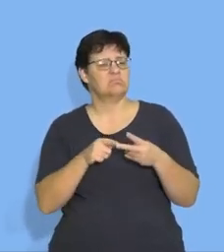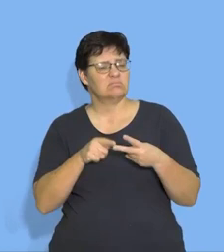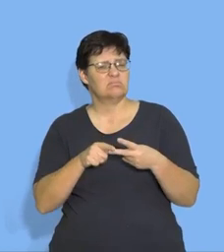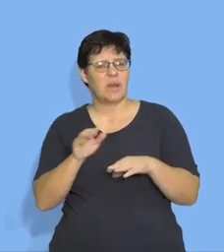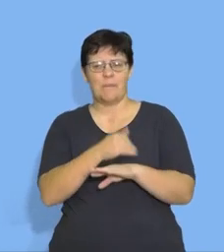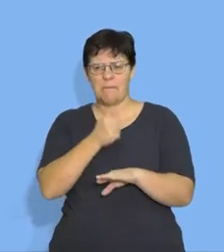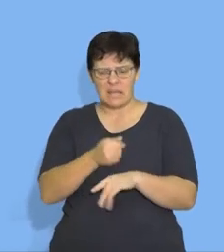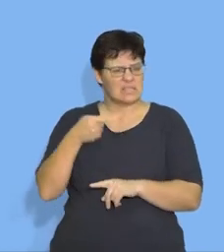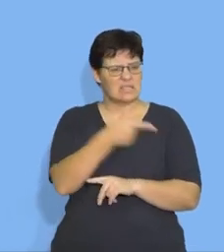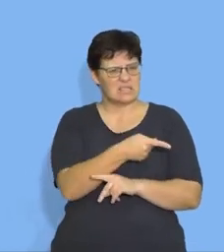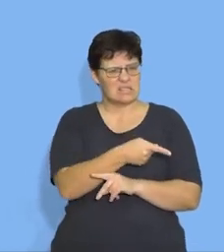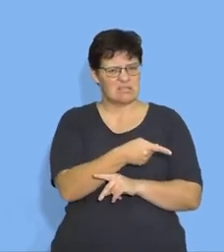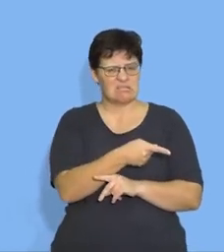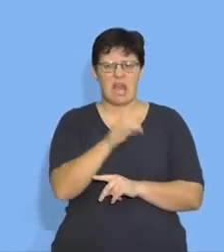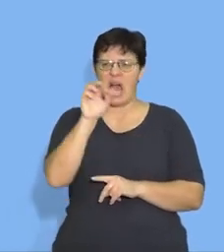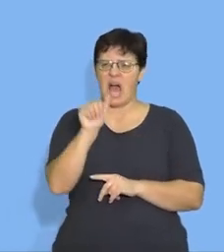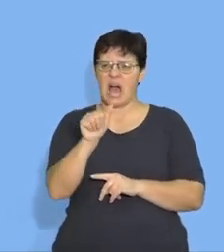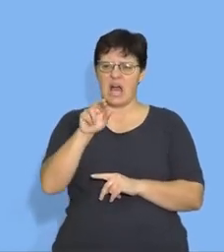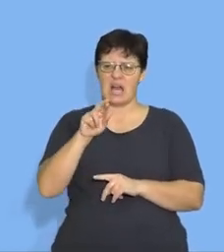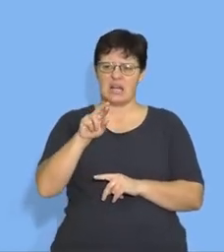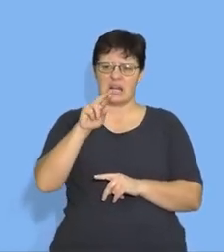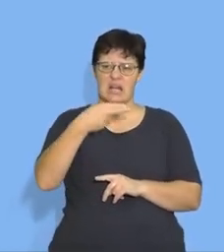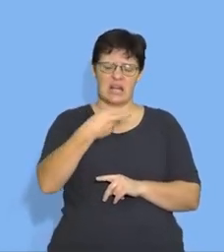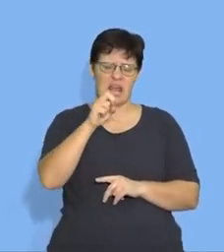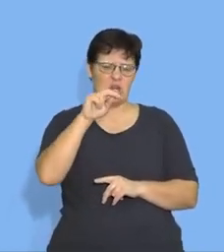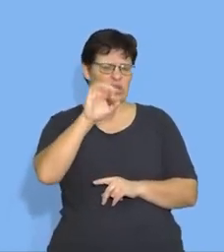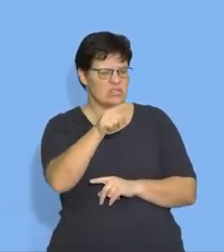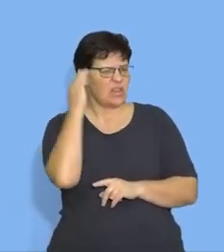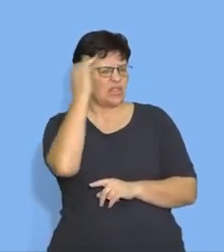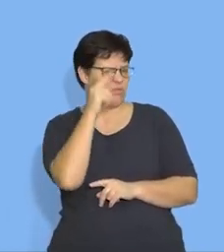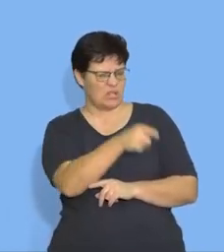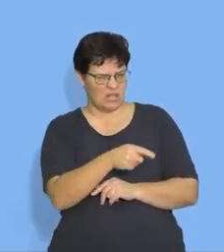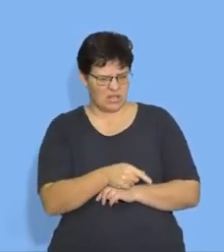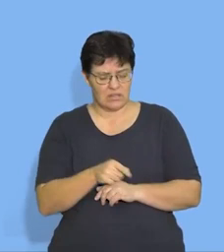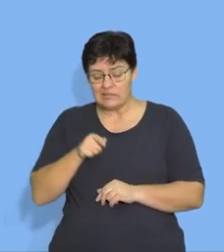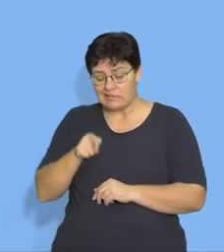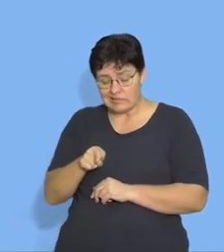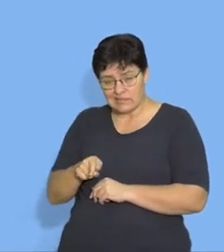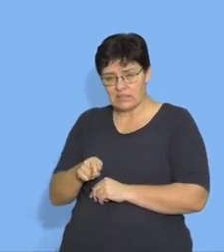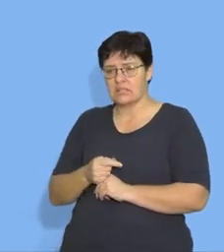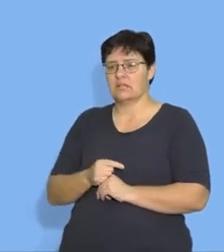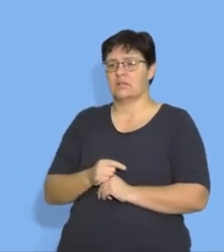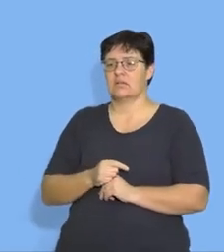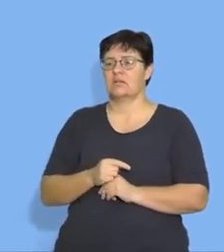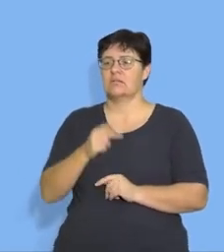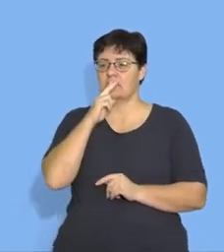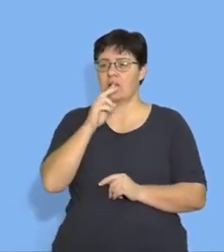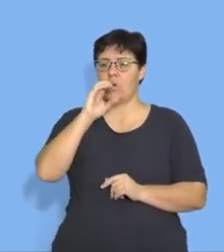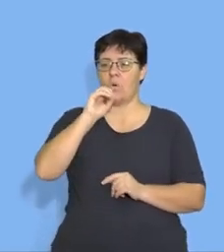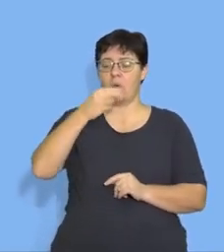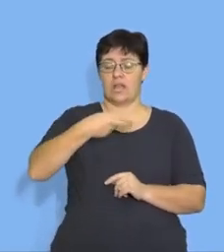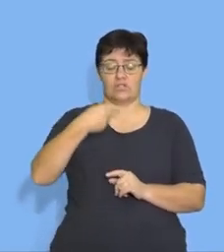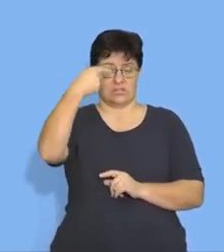this theory of Arrhenius, right? So these are substances that produce hydroxide ion. Take note, the formula